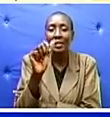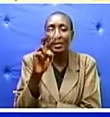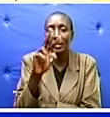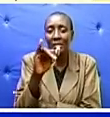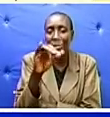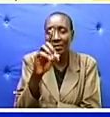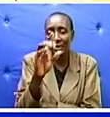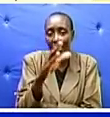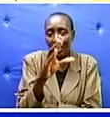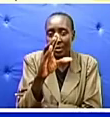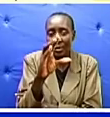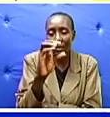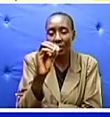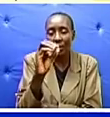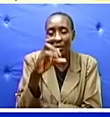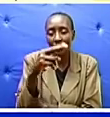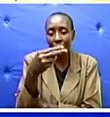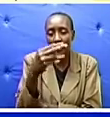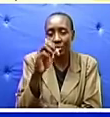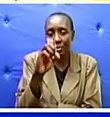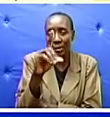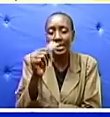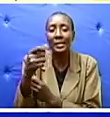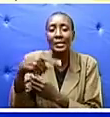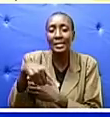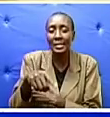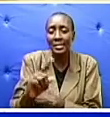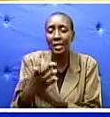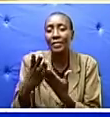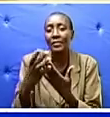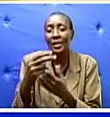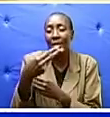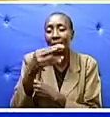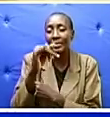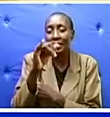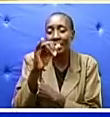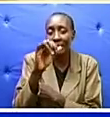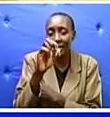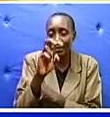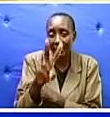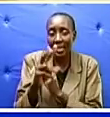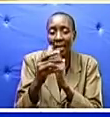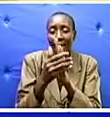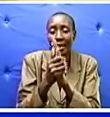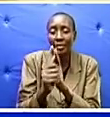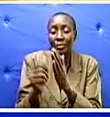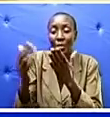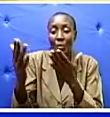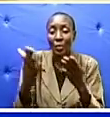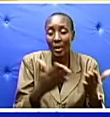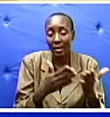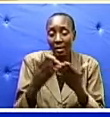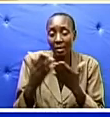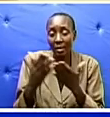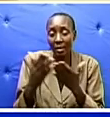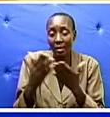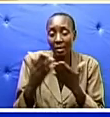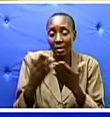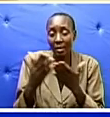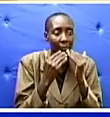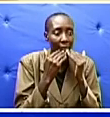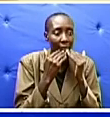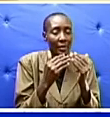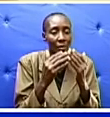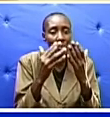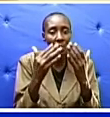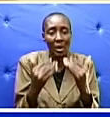educator. Welcome, lady and gentlemen, to the conversation. Thank you so much. And we are in the third